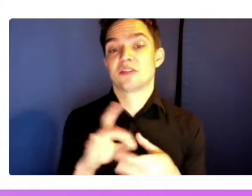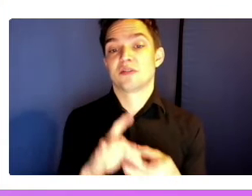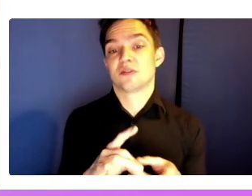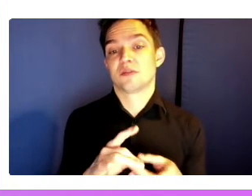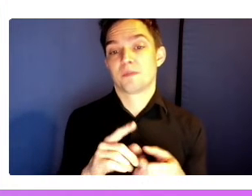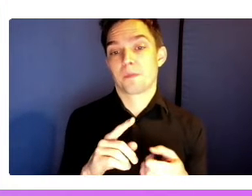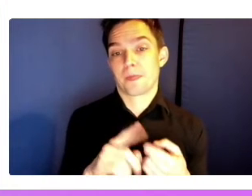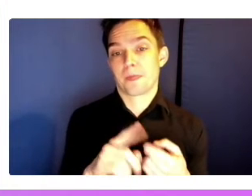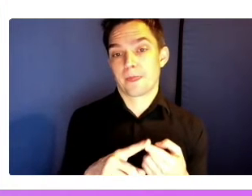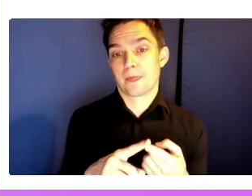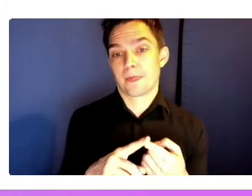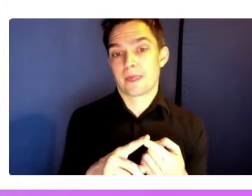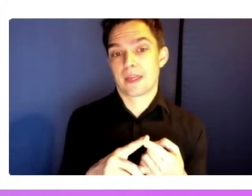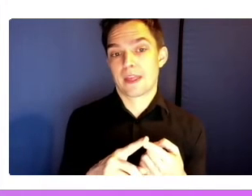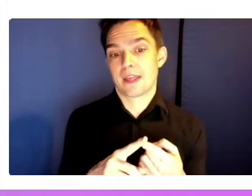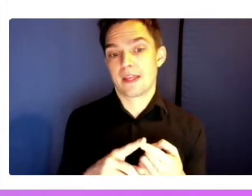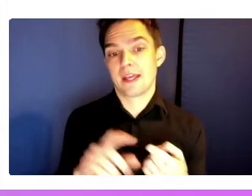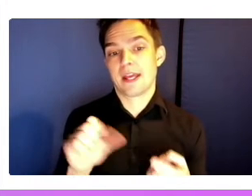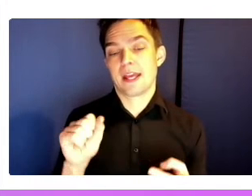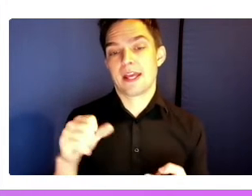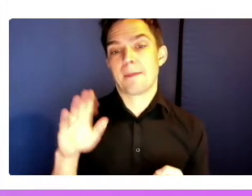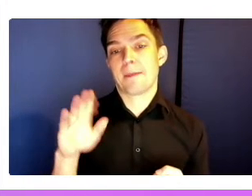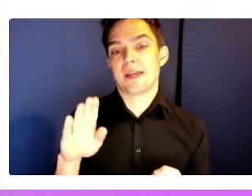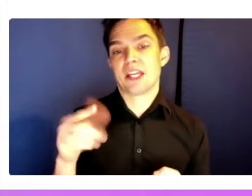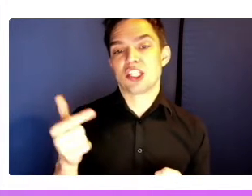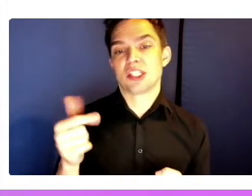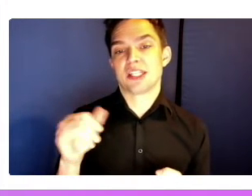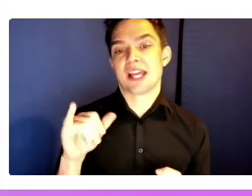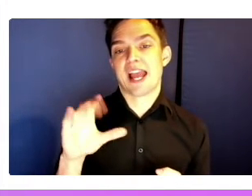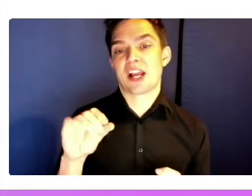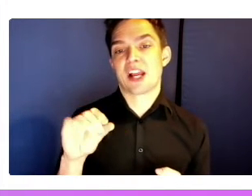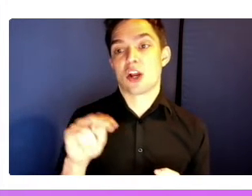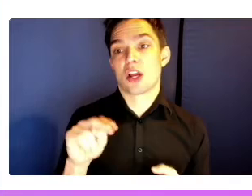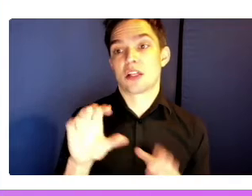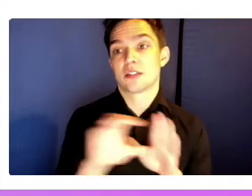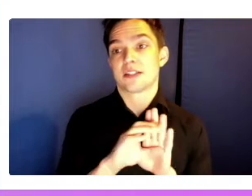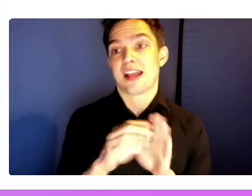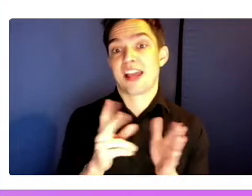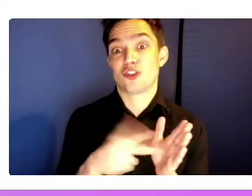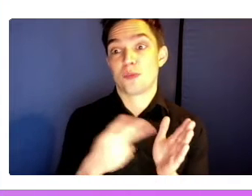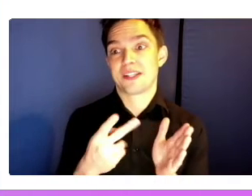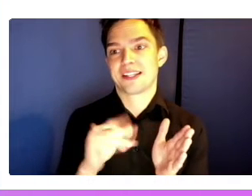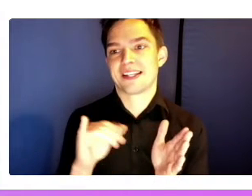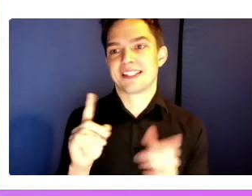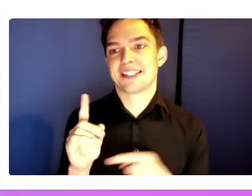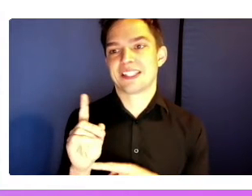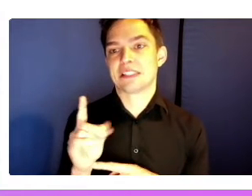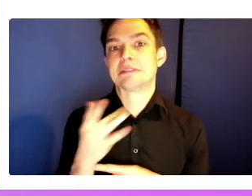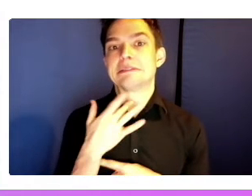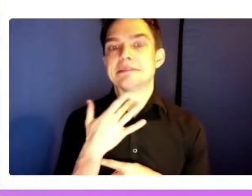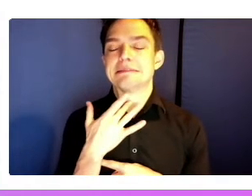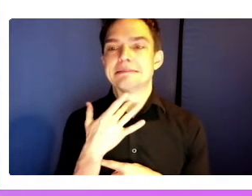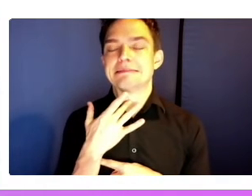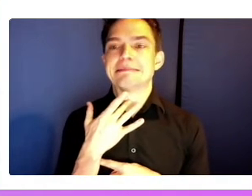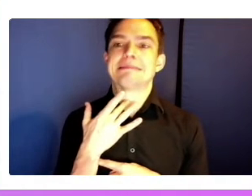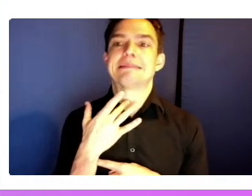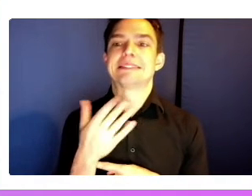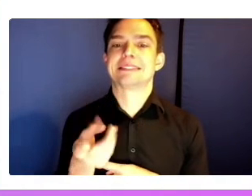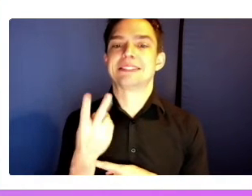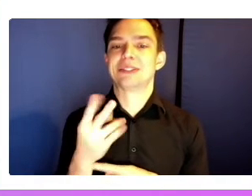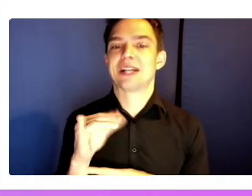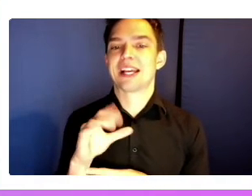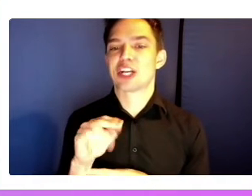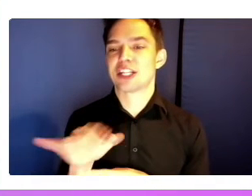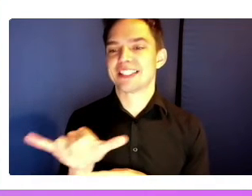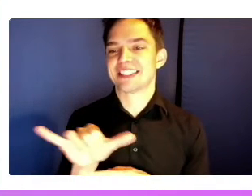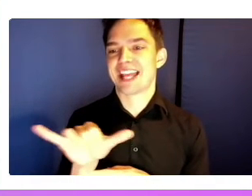I made an SVG icon, and I had duplicate IDs. Whoops, I had 2 icons of the same,